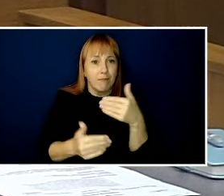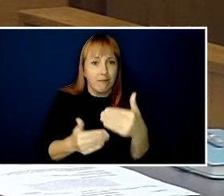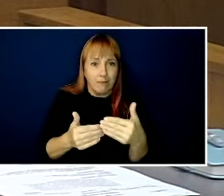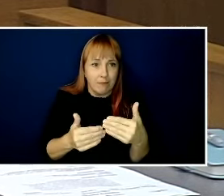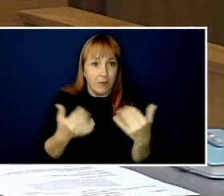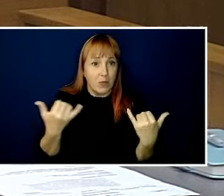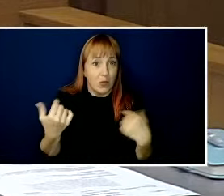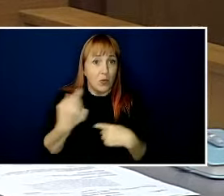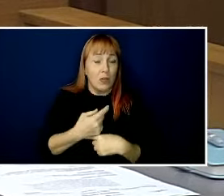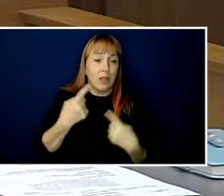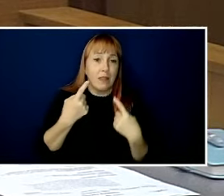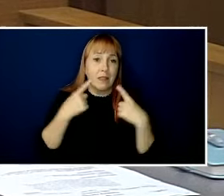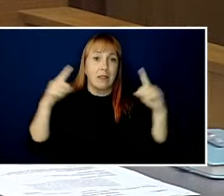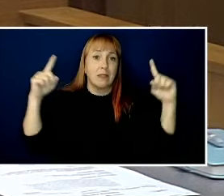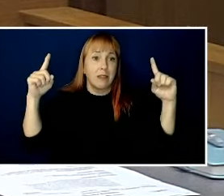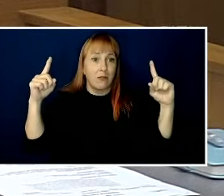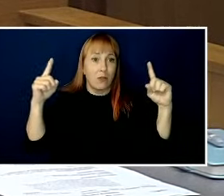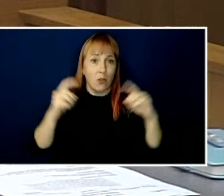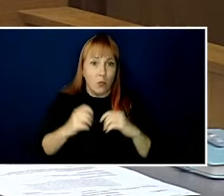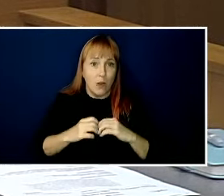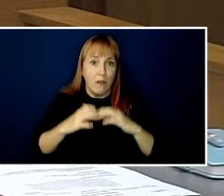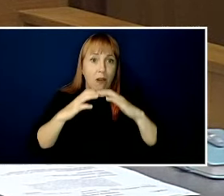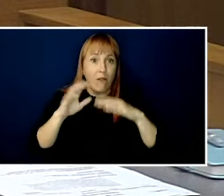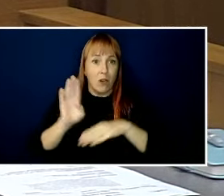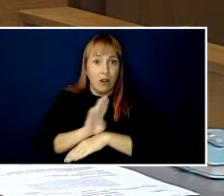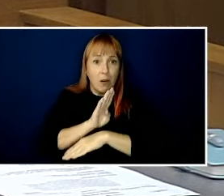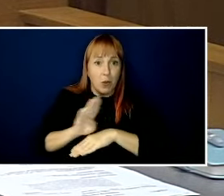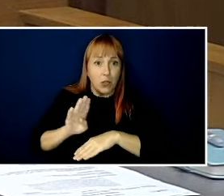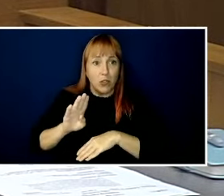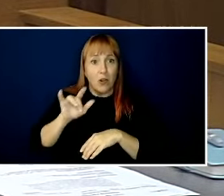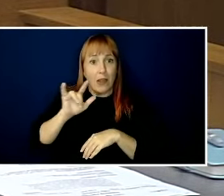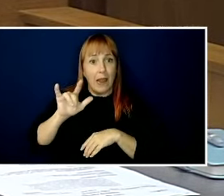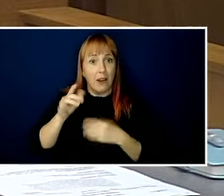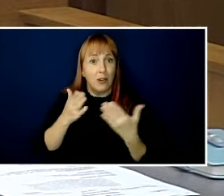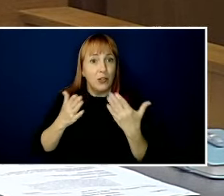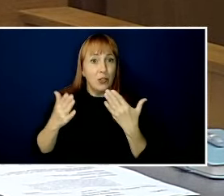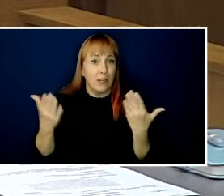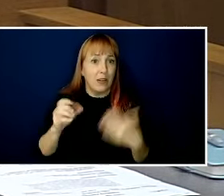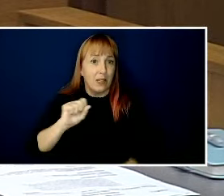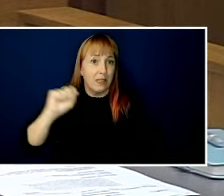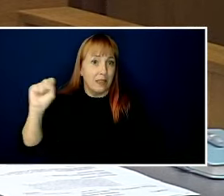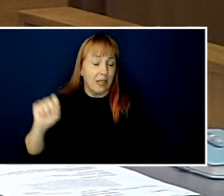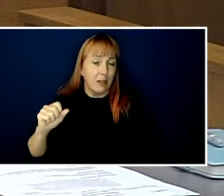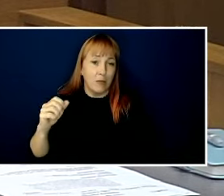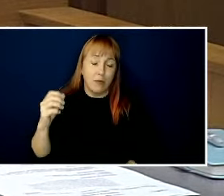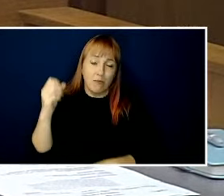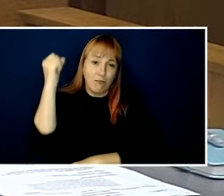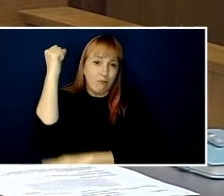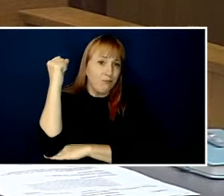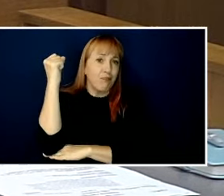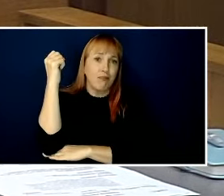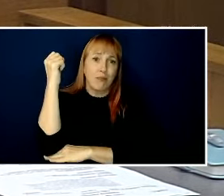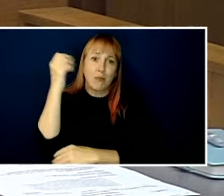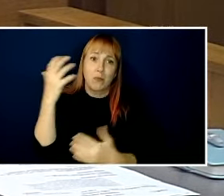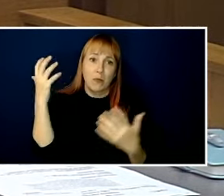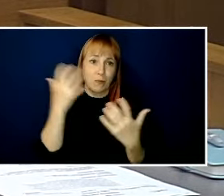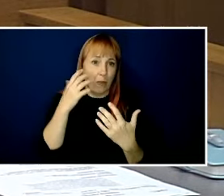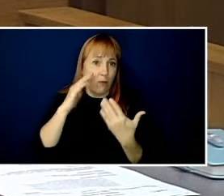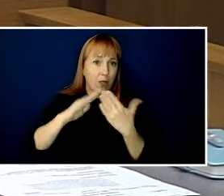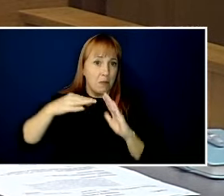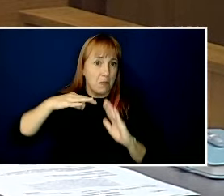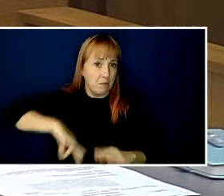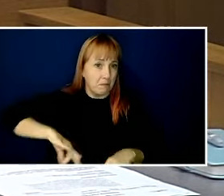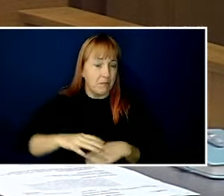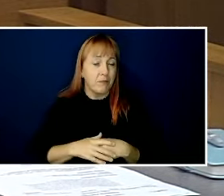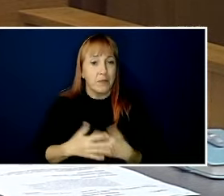successful revival of a commercial air service in Salem, a significant milestone to our community. I want to